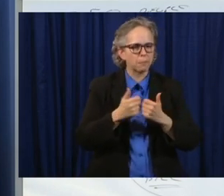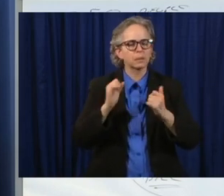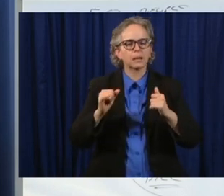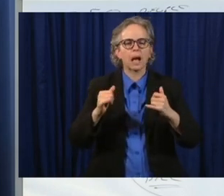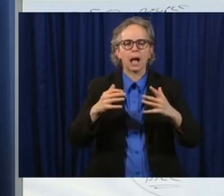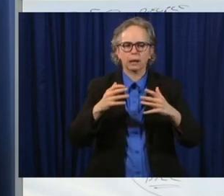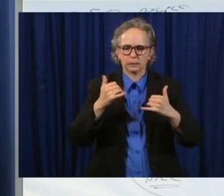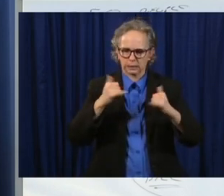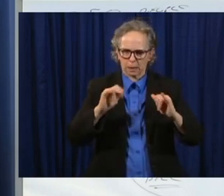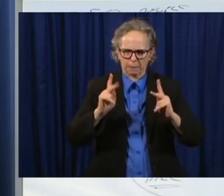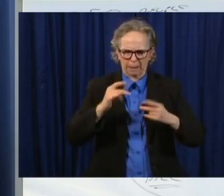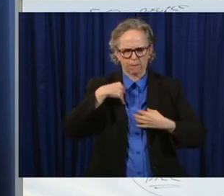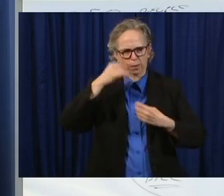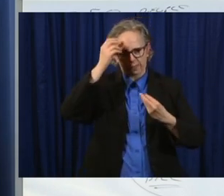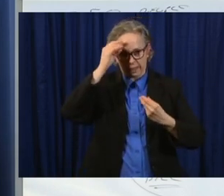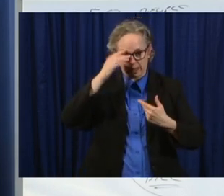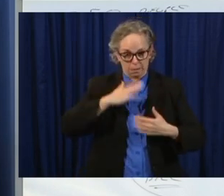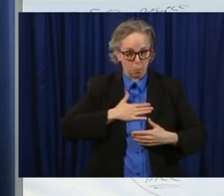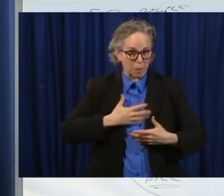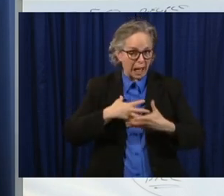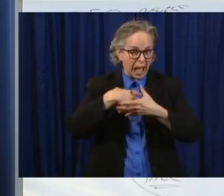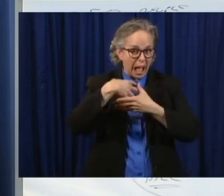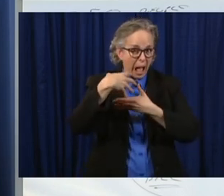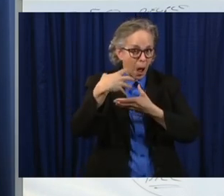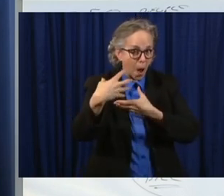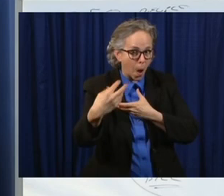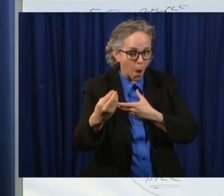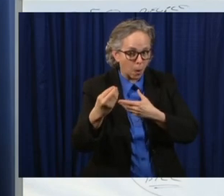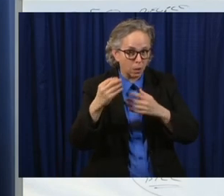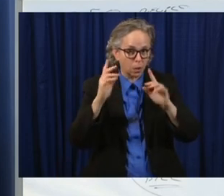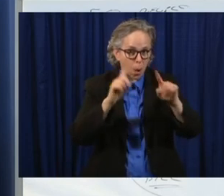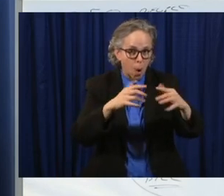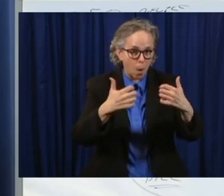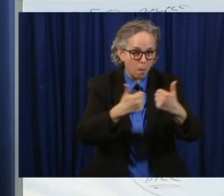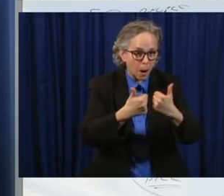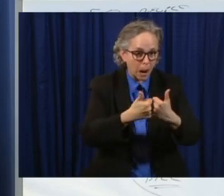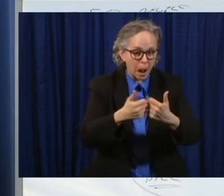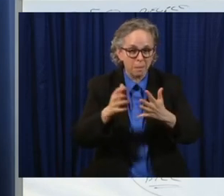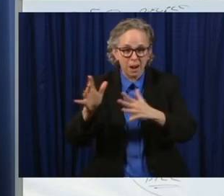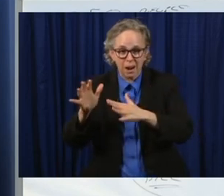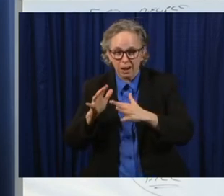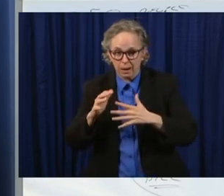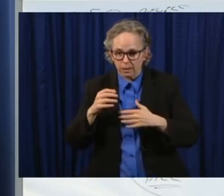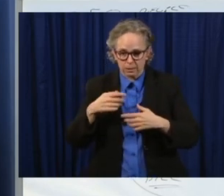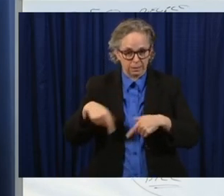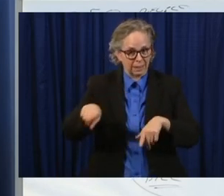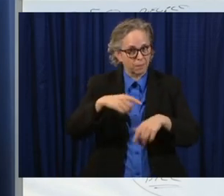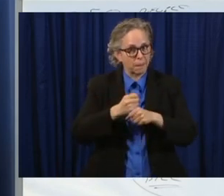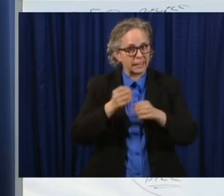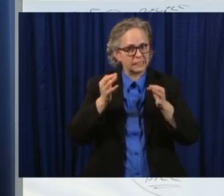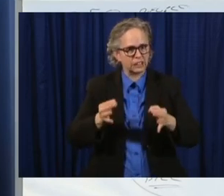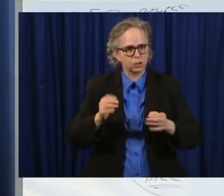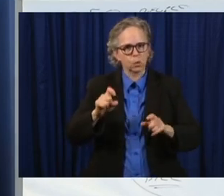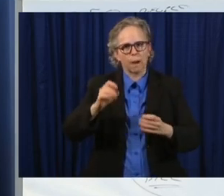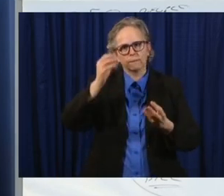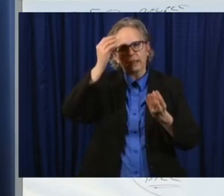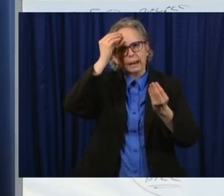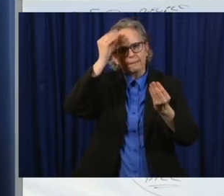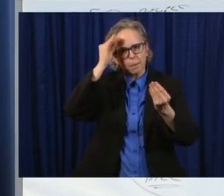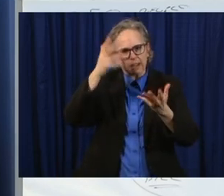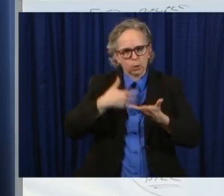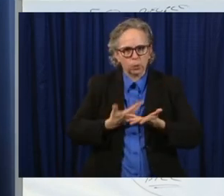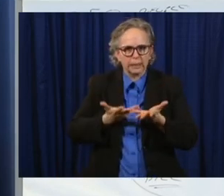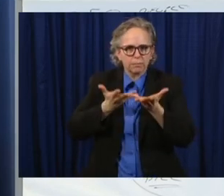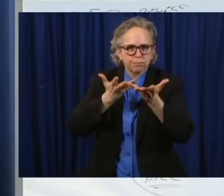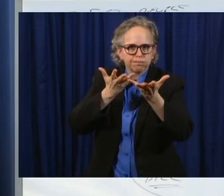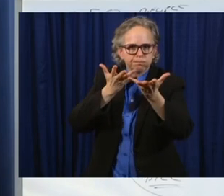situation? And so the more information that we can give people, the more they'll be able to make their individual choices. And so the further along